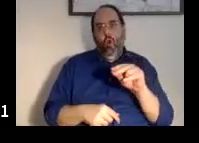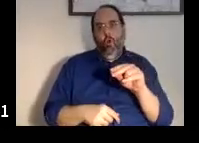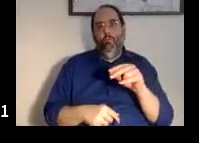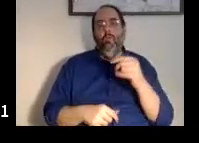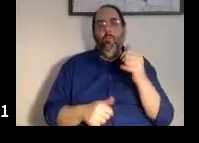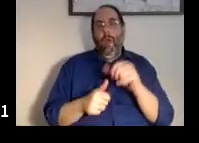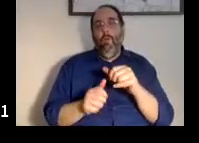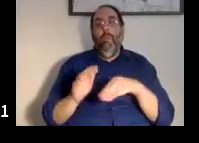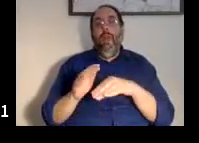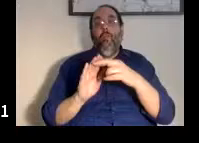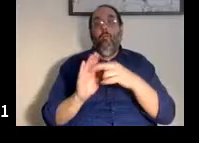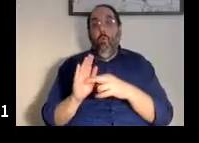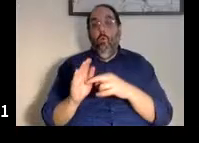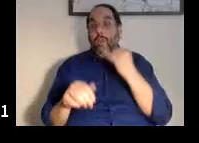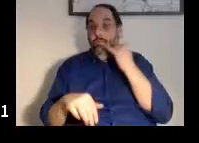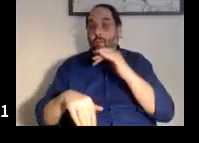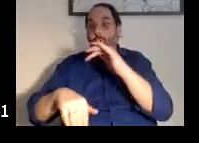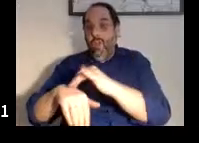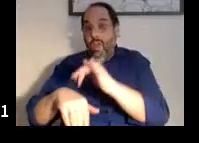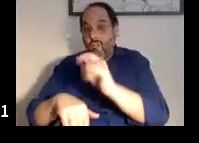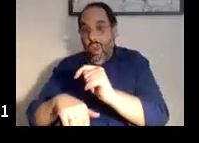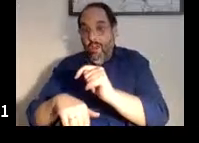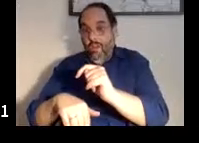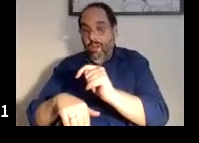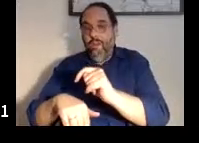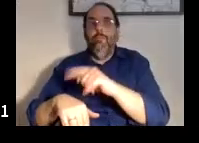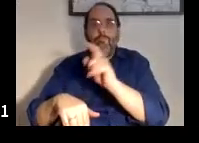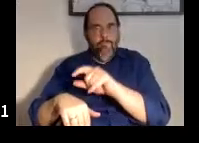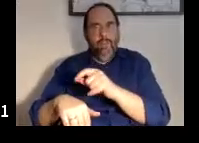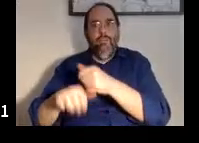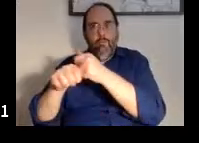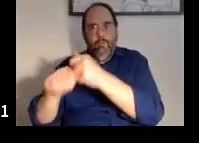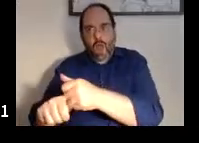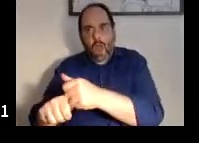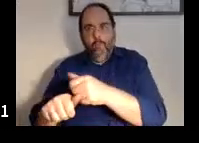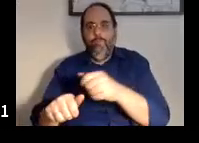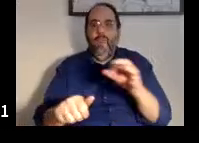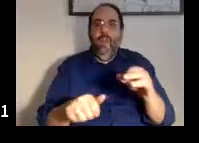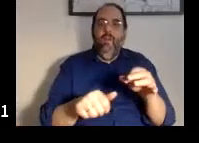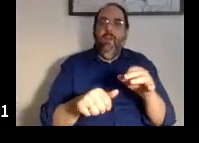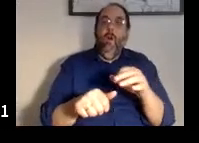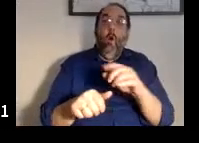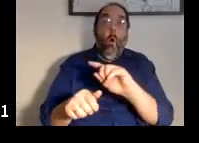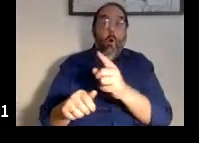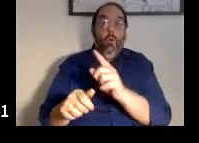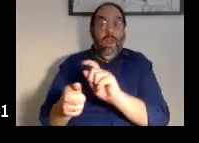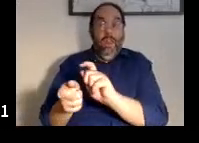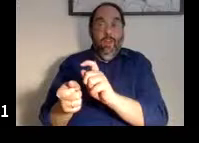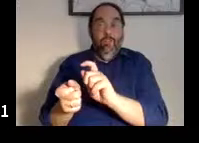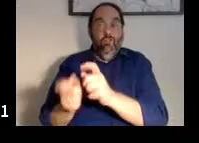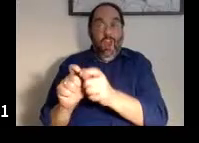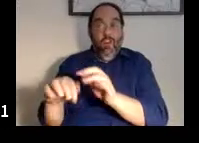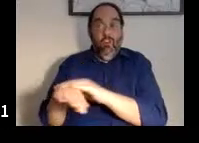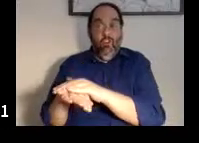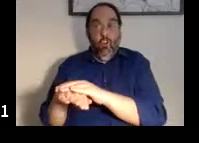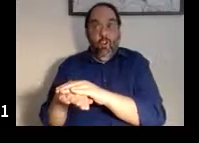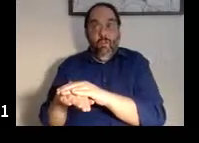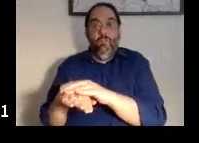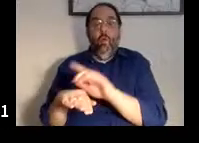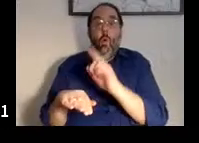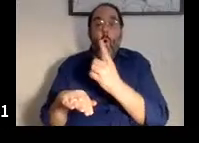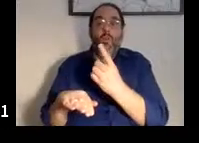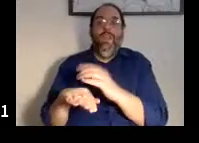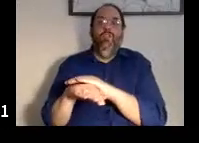thumb is what you touch is brought into compliance. If the alteration to the play area only involves the surfacing, only the surfacing